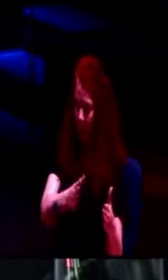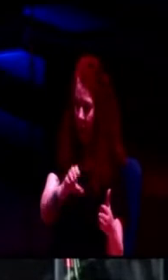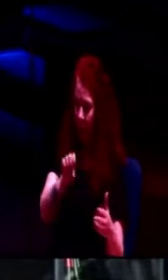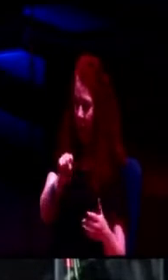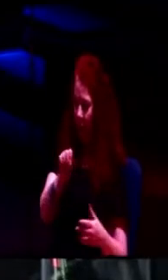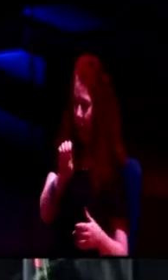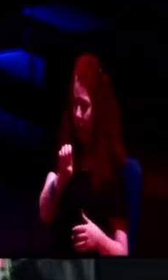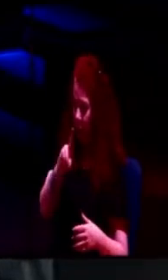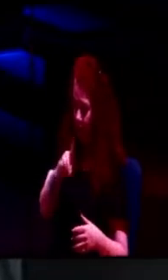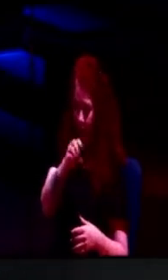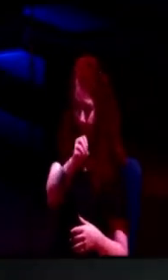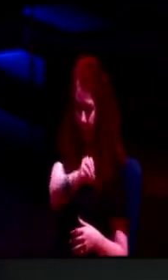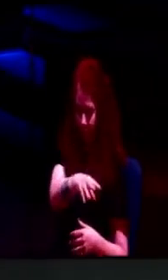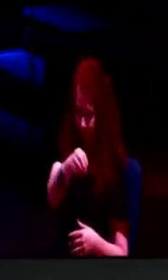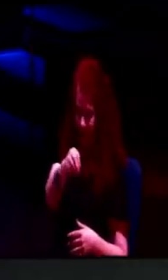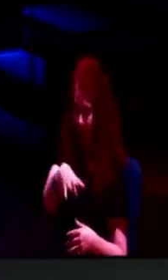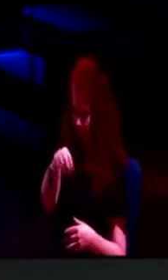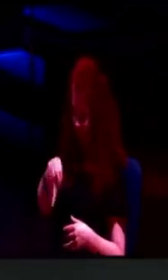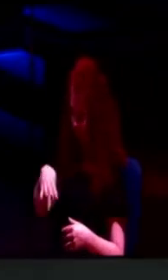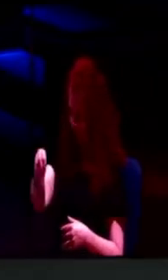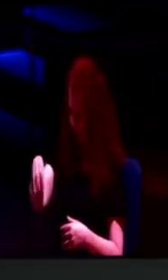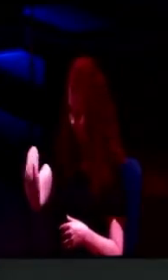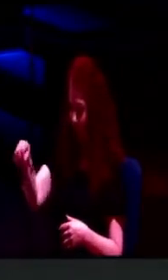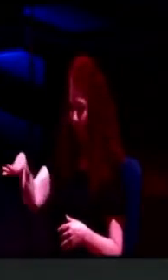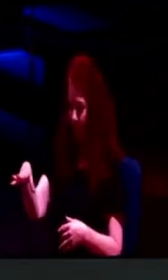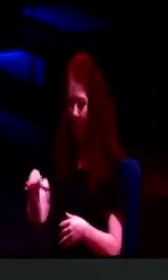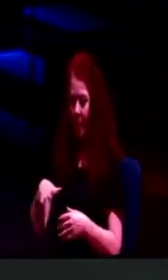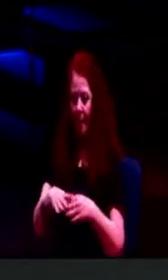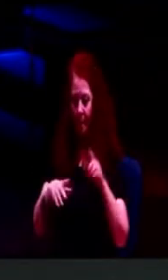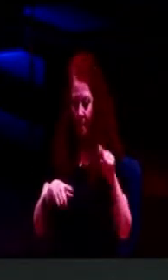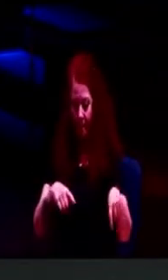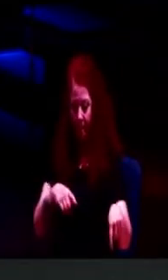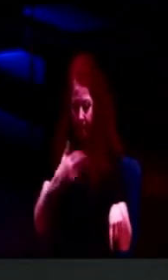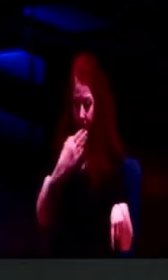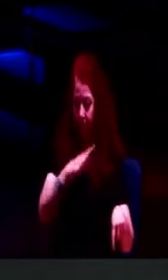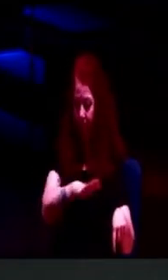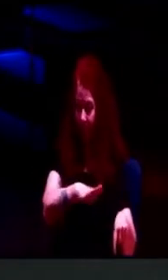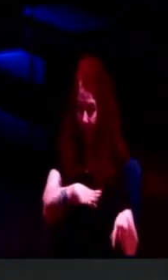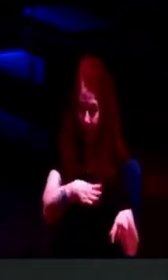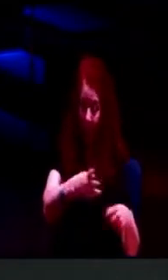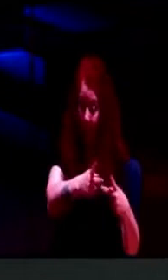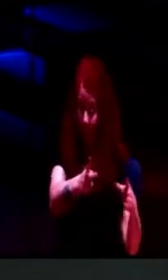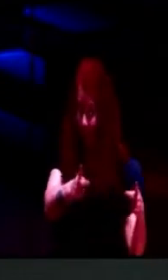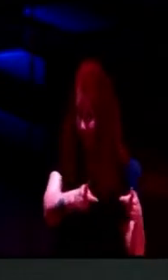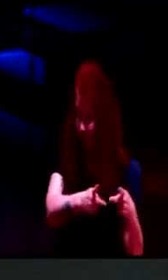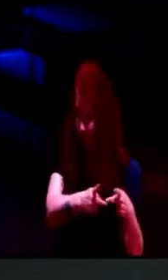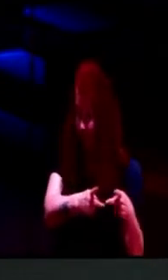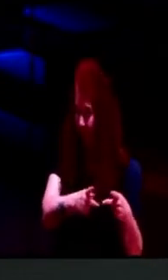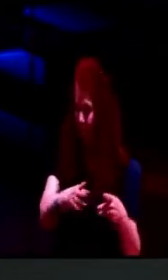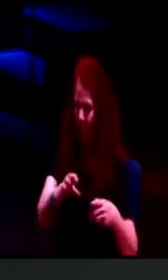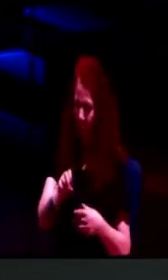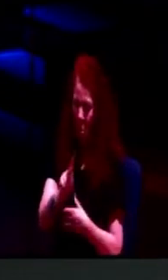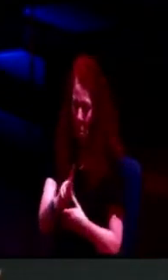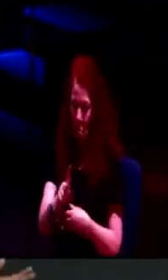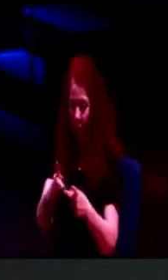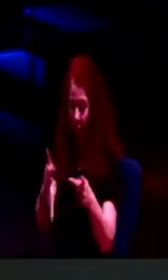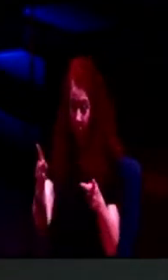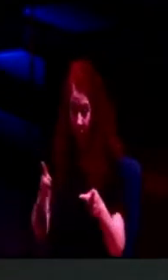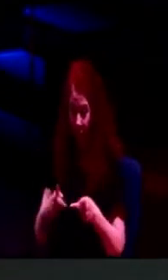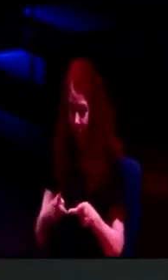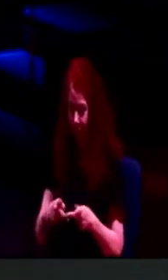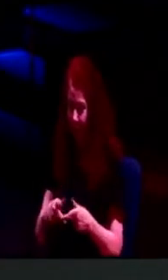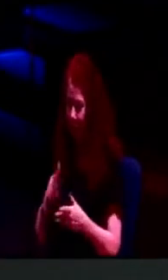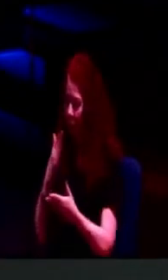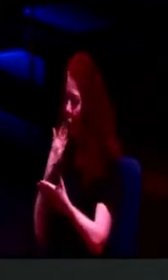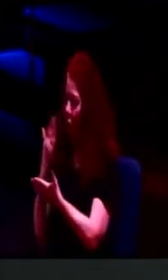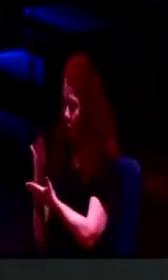falls on rocky soil, and some of it falls in, and then he said it's like a field that has wheat and weeds in it at the same time. And so we have this picture